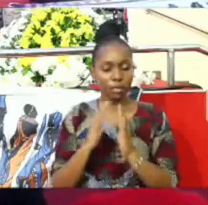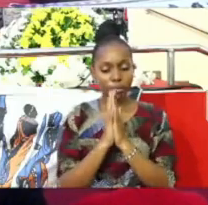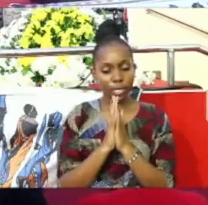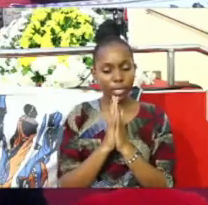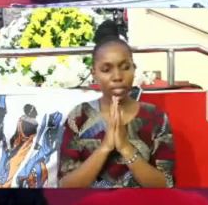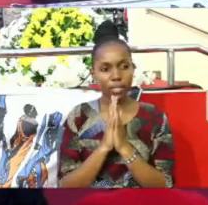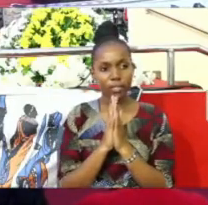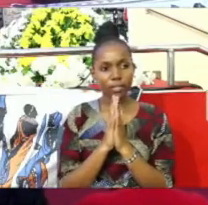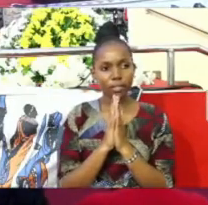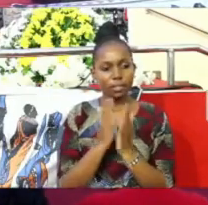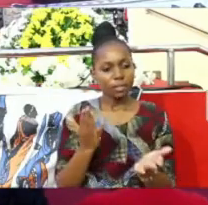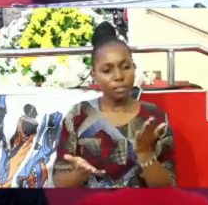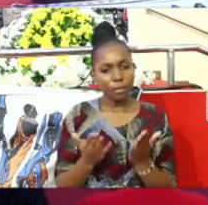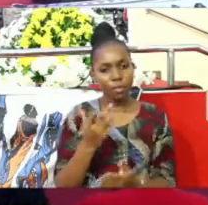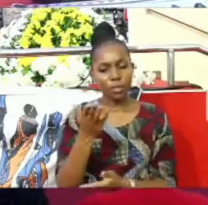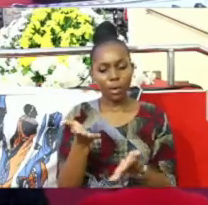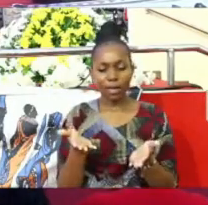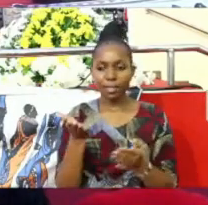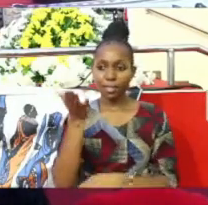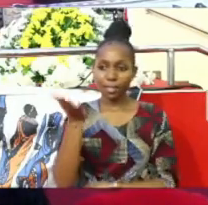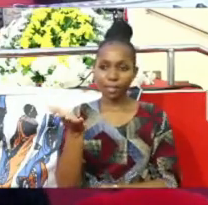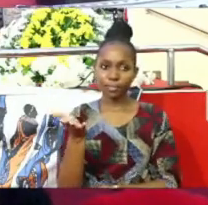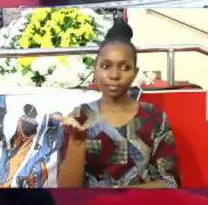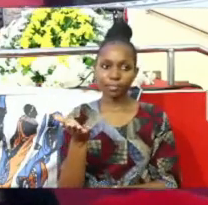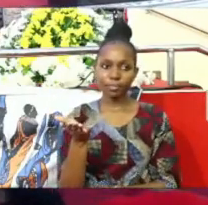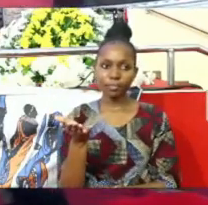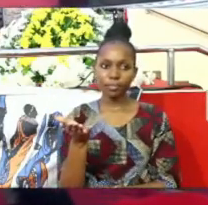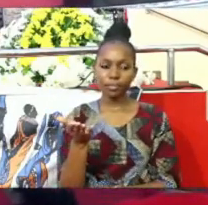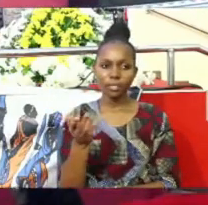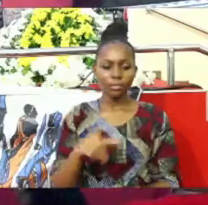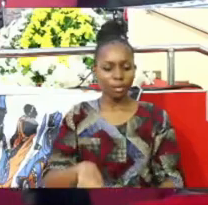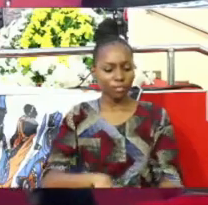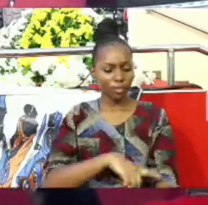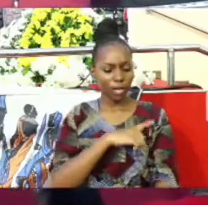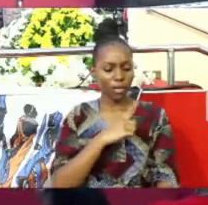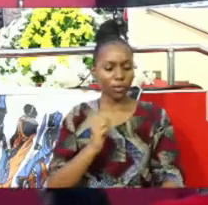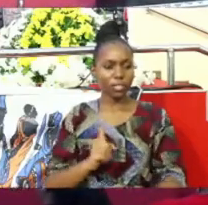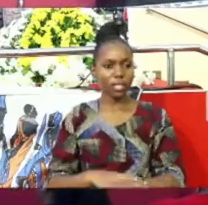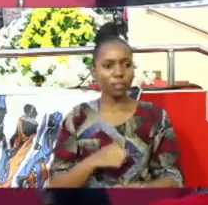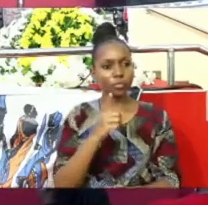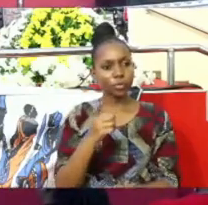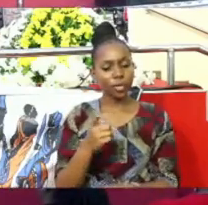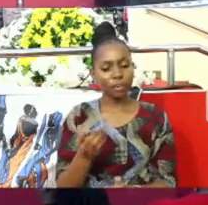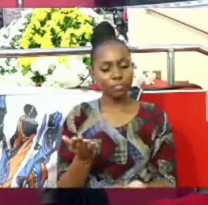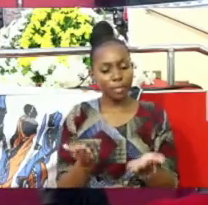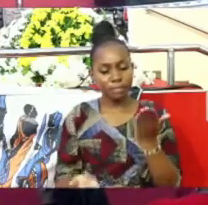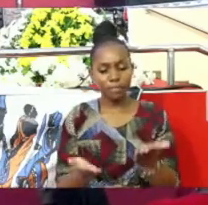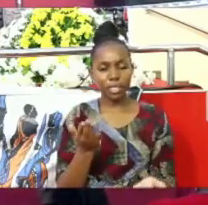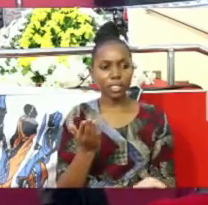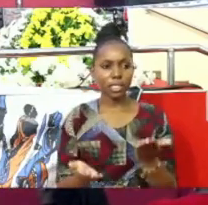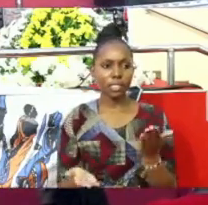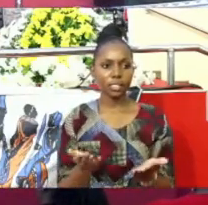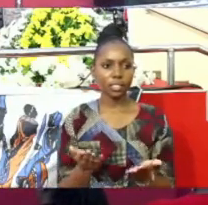morning. Unaweza kuwa pale asubuhi ya leo. Or this afternoon. Ama adhuhuri ya leo. But for a long time you have been measured. measured. Lakini kwa muda mrefu umepimwa tu. They have said